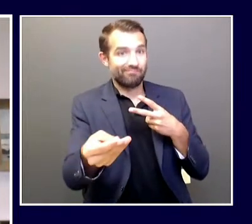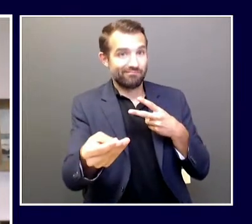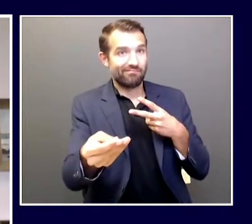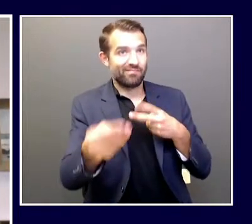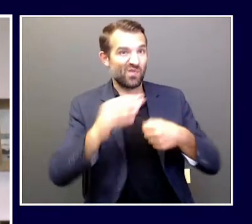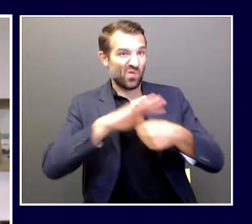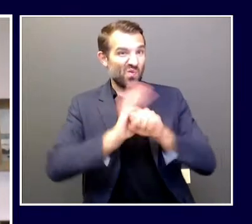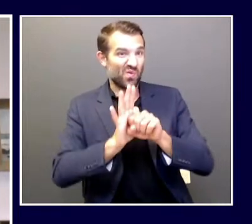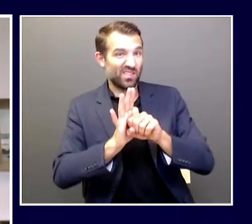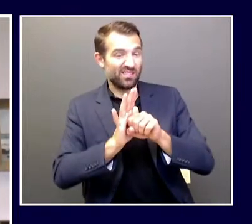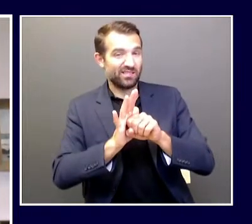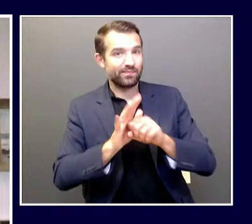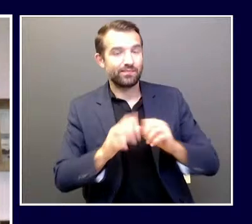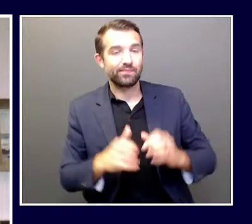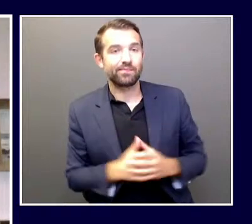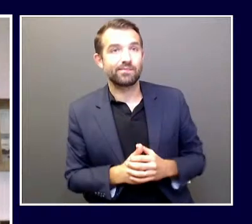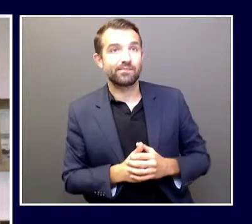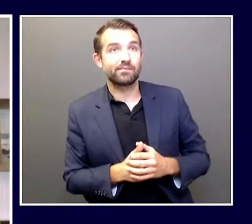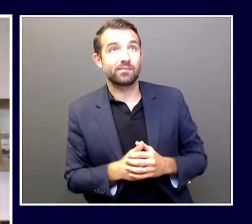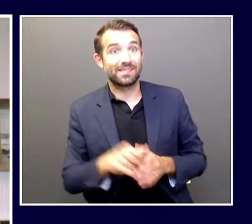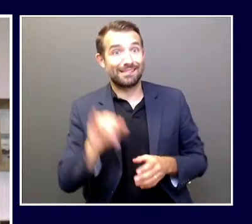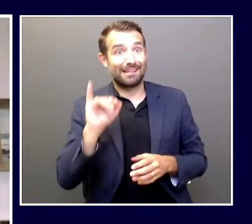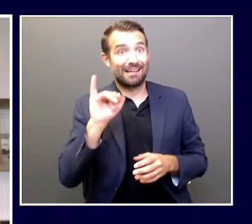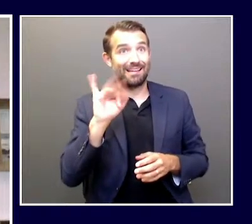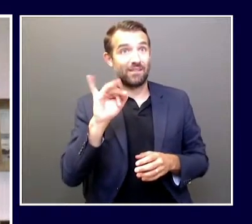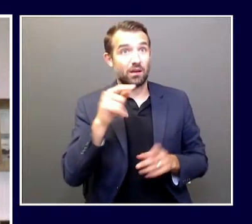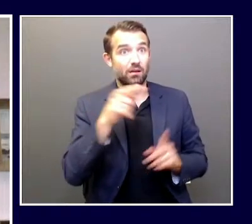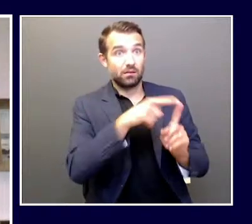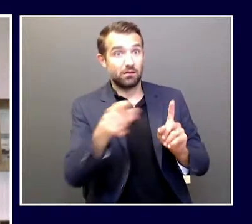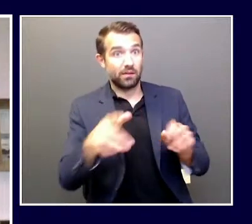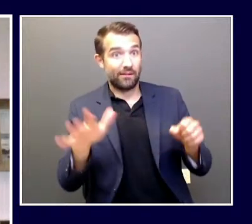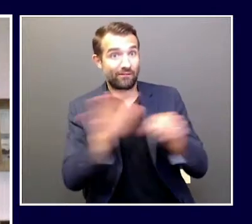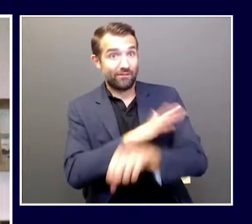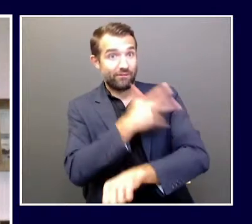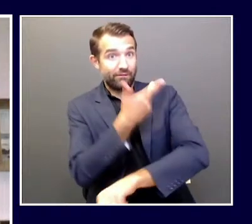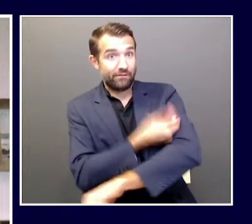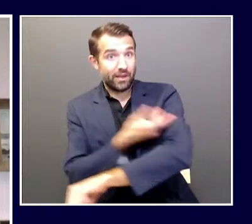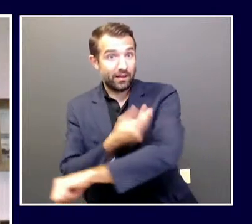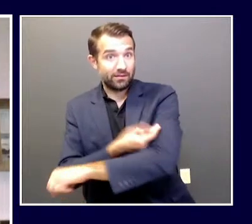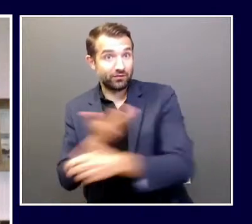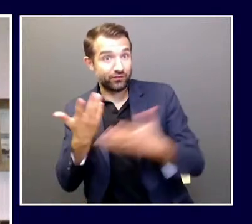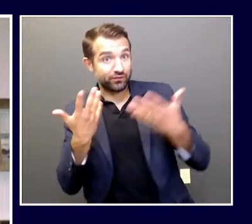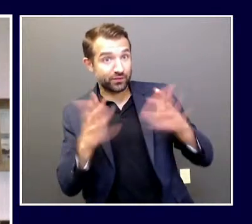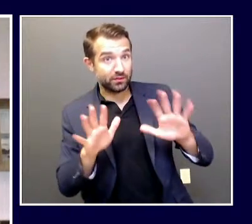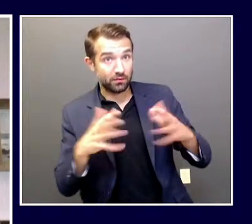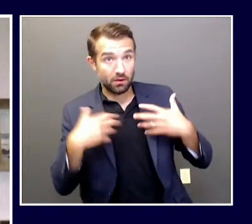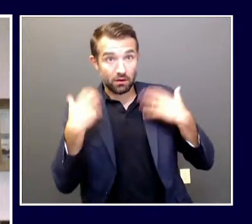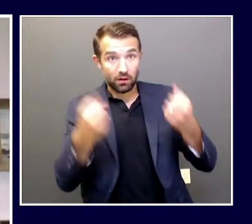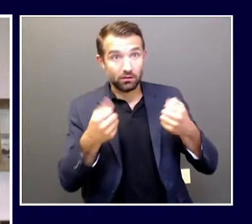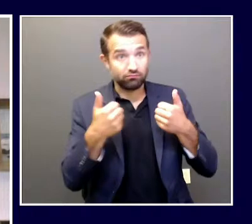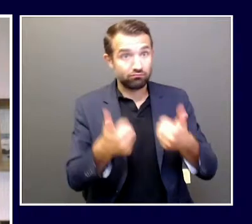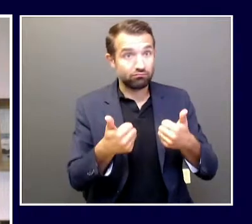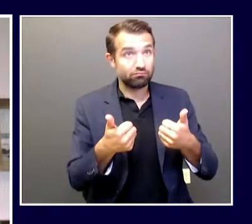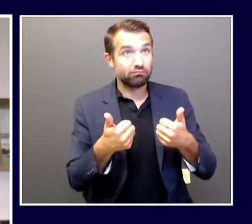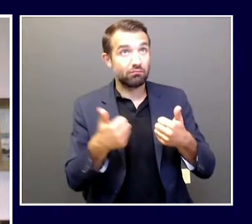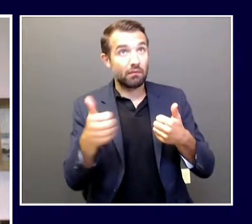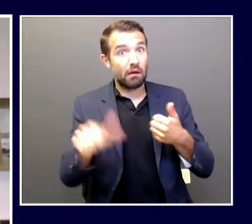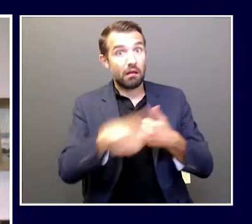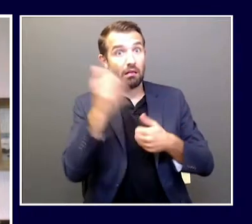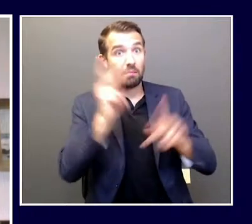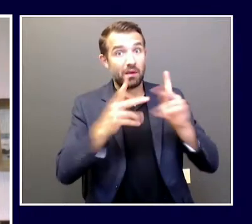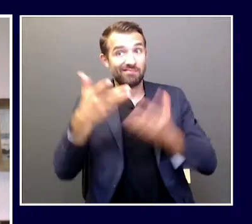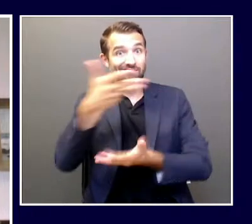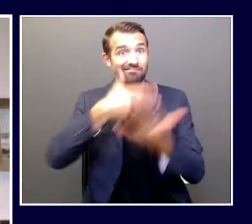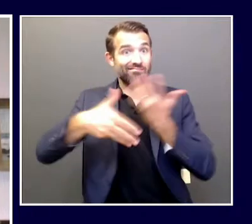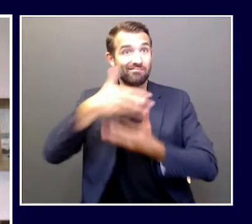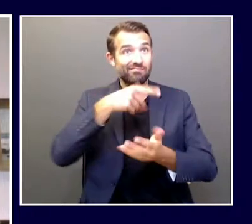fully vaccinated and healthy and are hanging out with other fully vaccinated people, your risk of getting